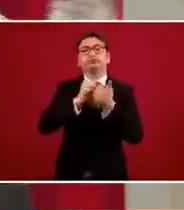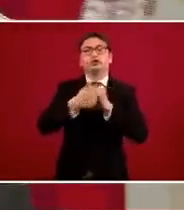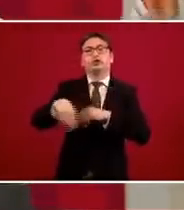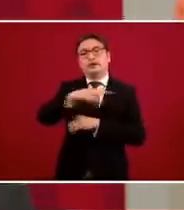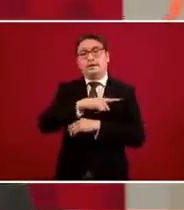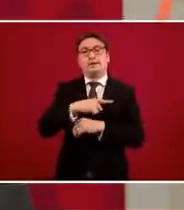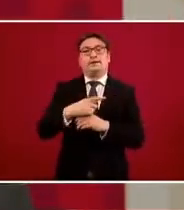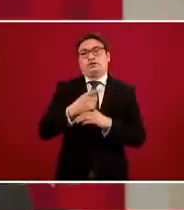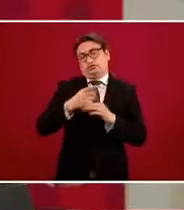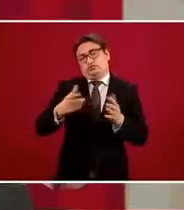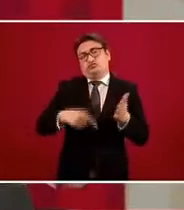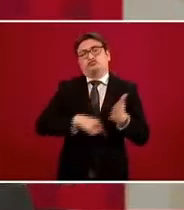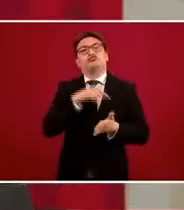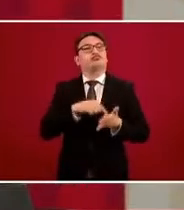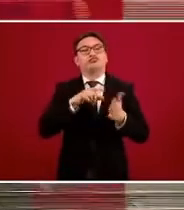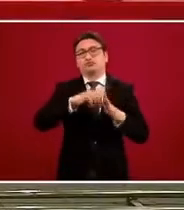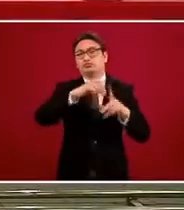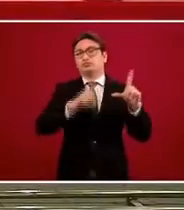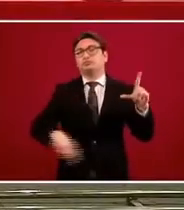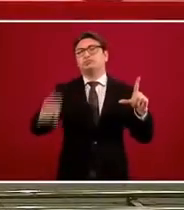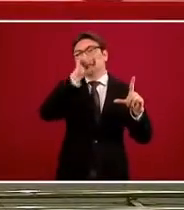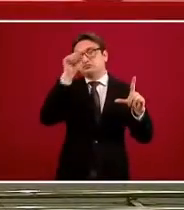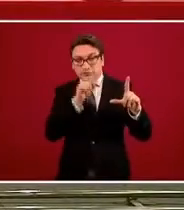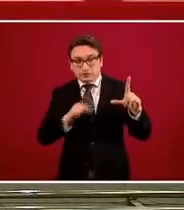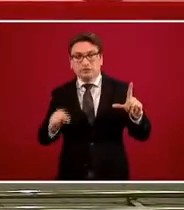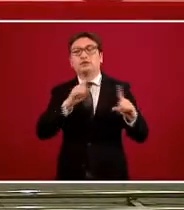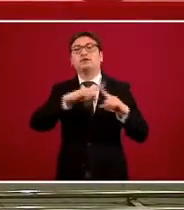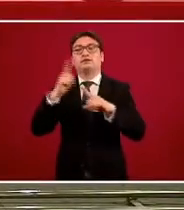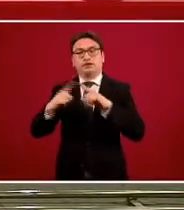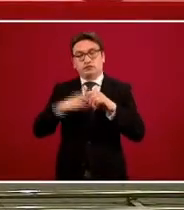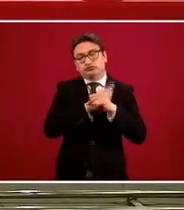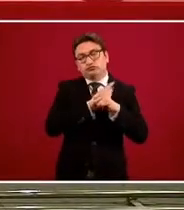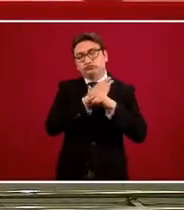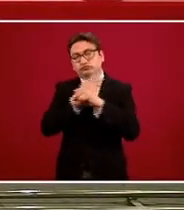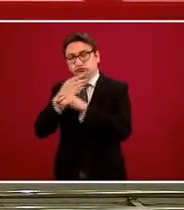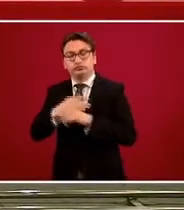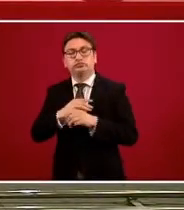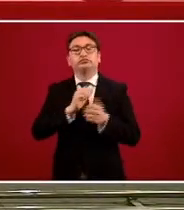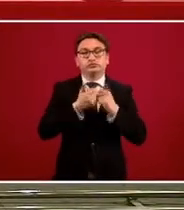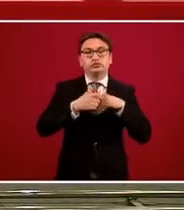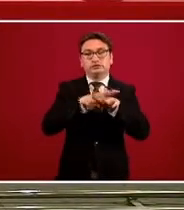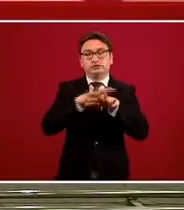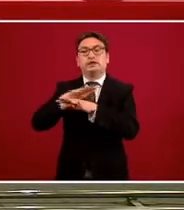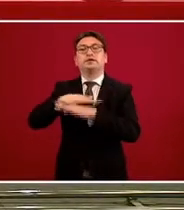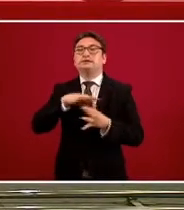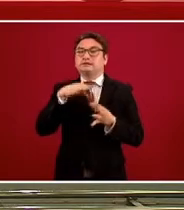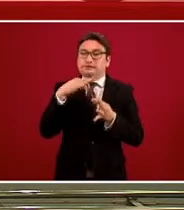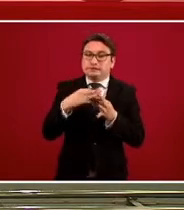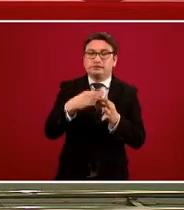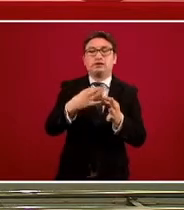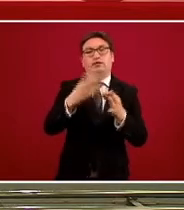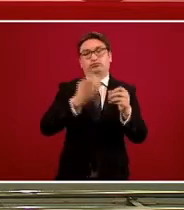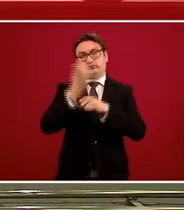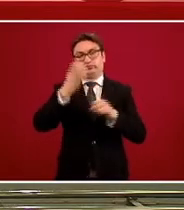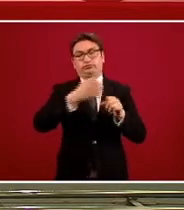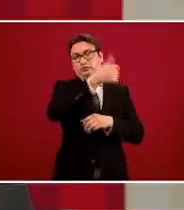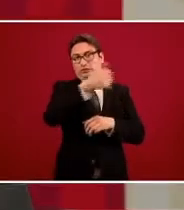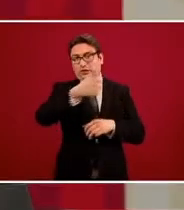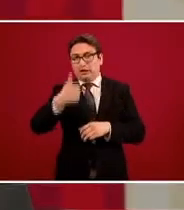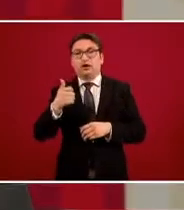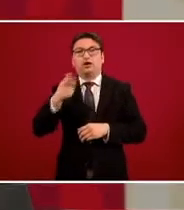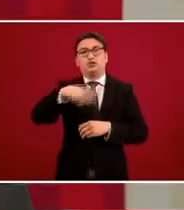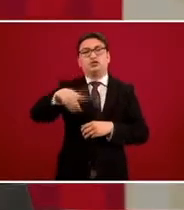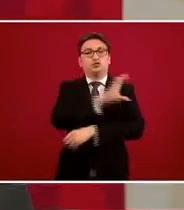reconversion of these 2 institutions, and this is all over the country. For this reconversion to be successful, each